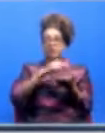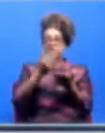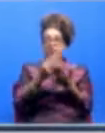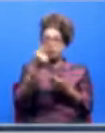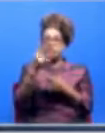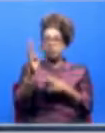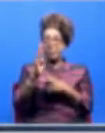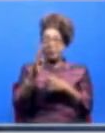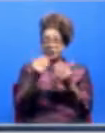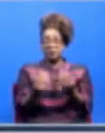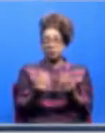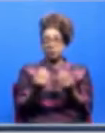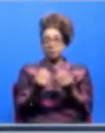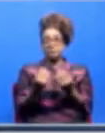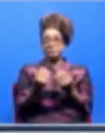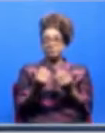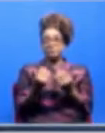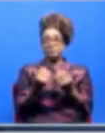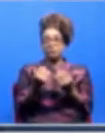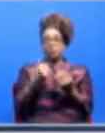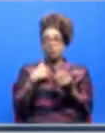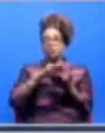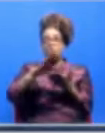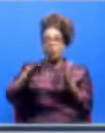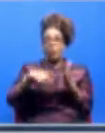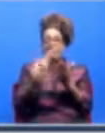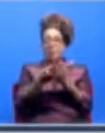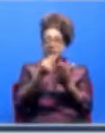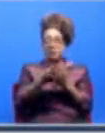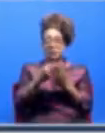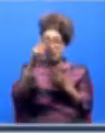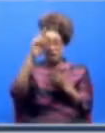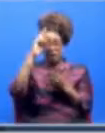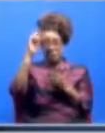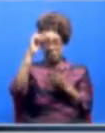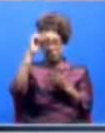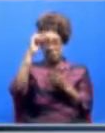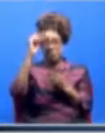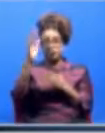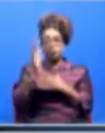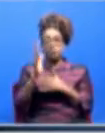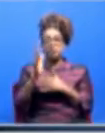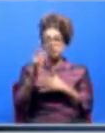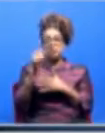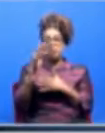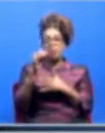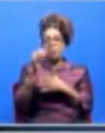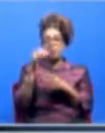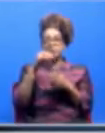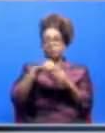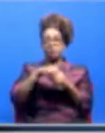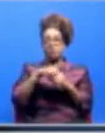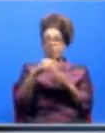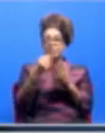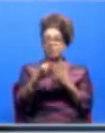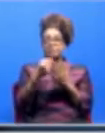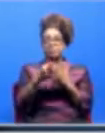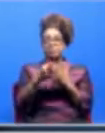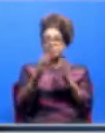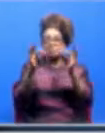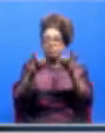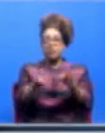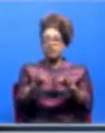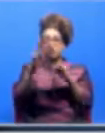32 billion, mm-hmm. currently, we have placed all that money in government securities. Okay. So we have put money